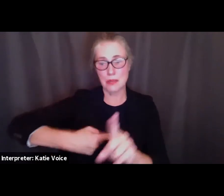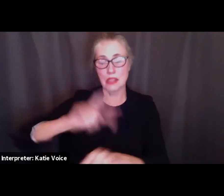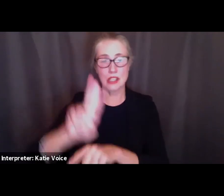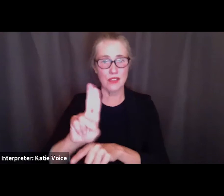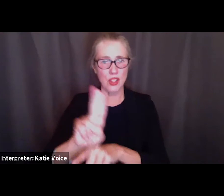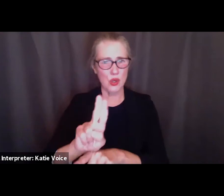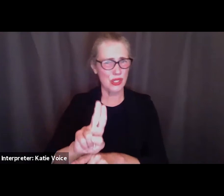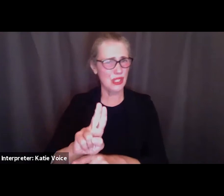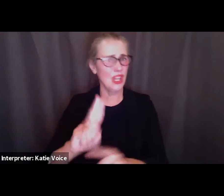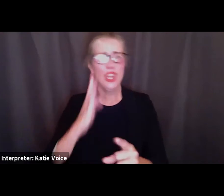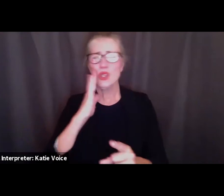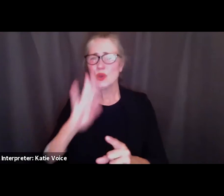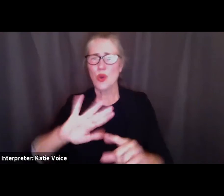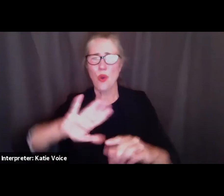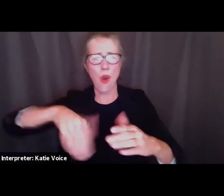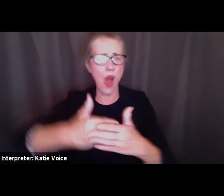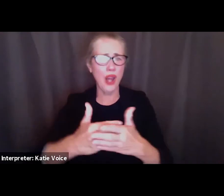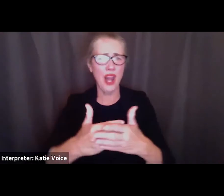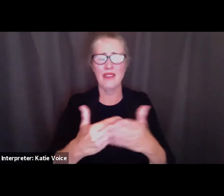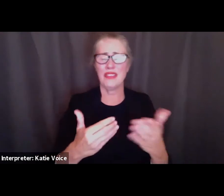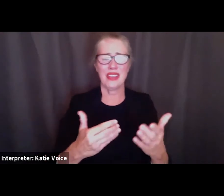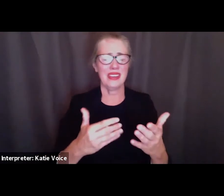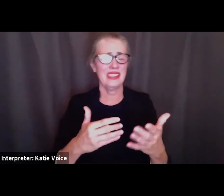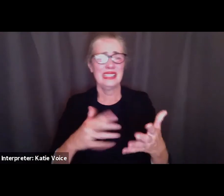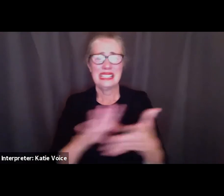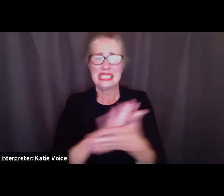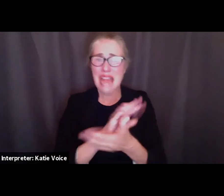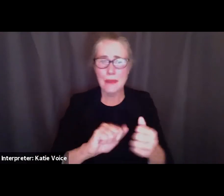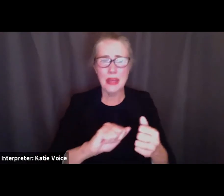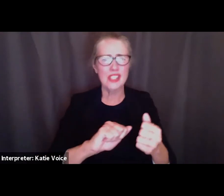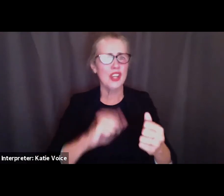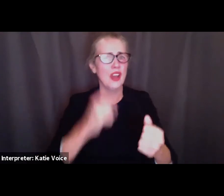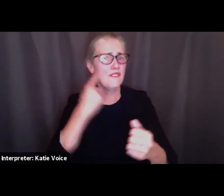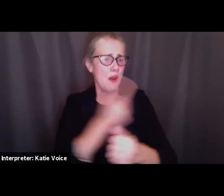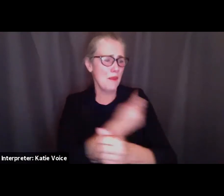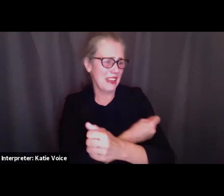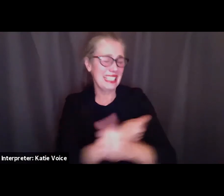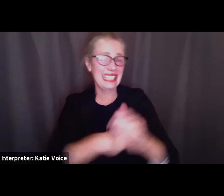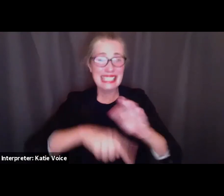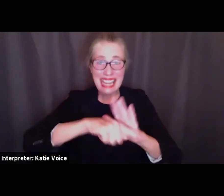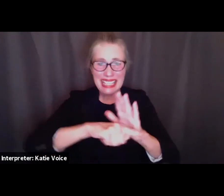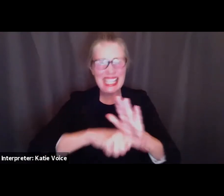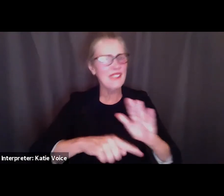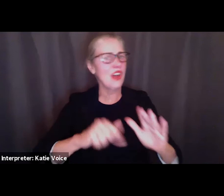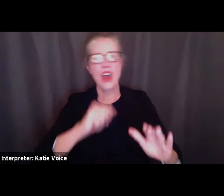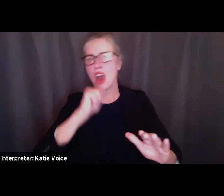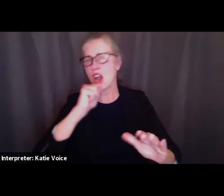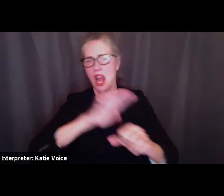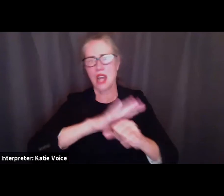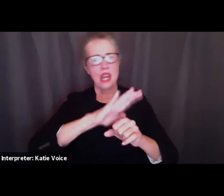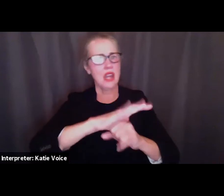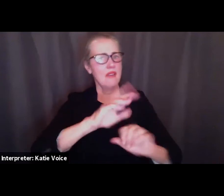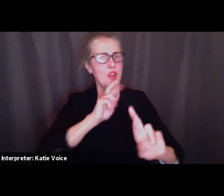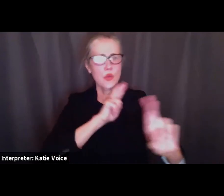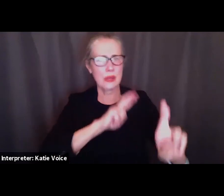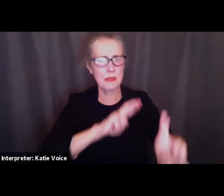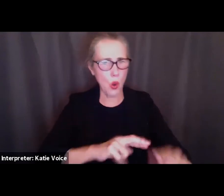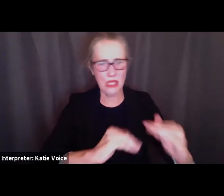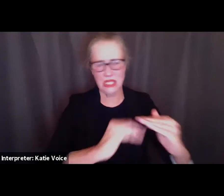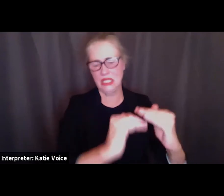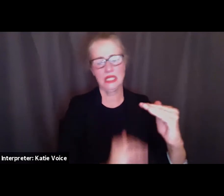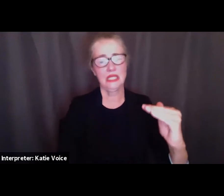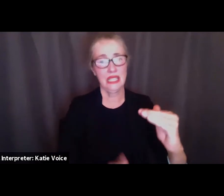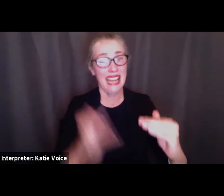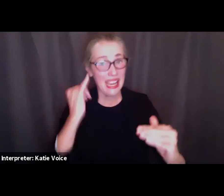grossly underreported, and they are likely even more underreported after COVID shots, if we believe the whistleblower testimony of nurses